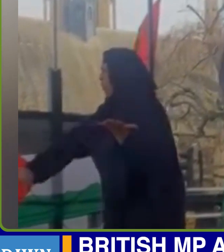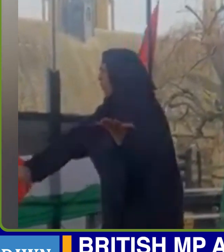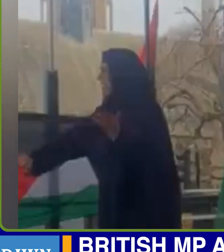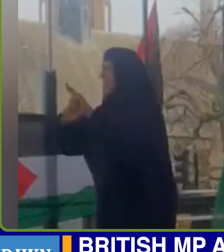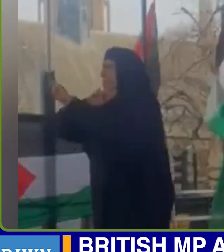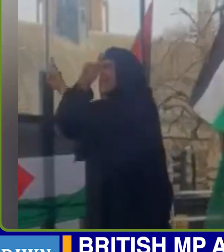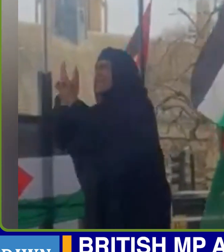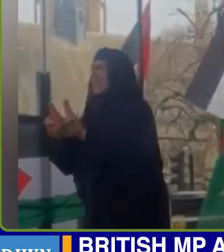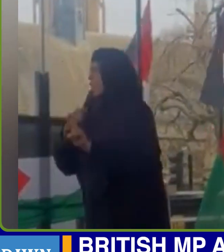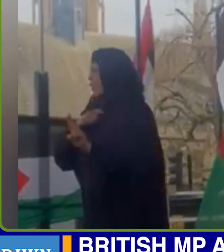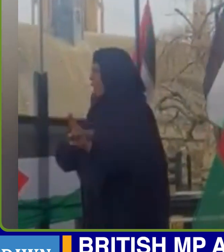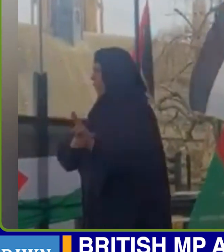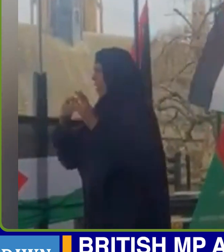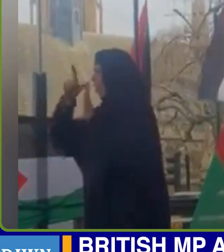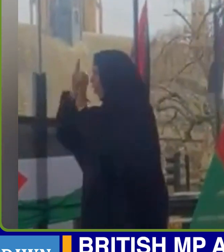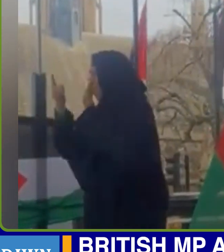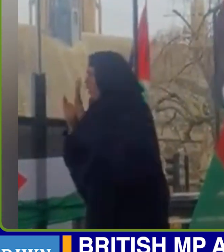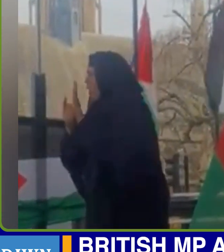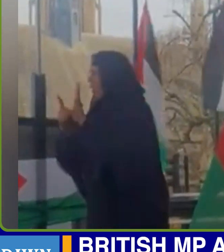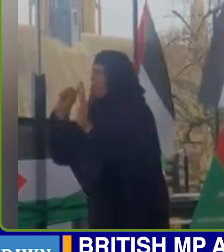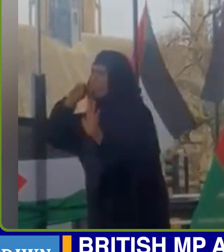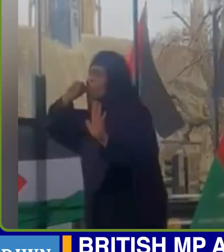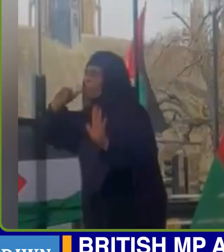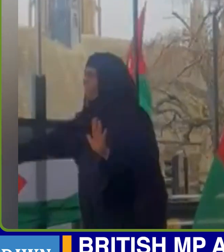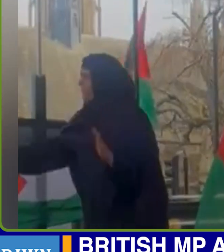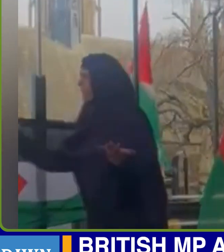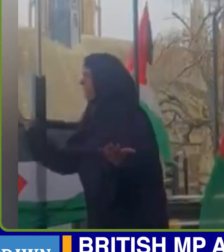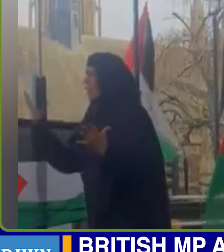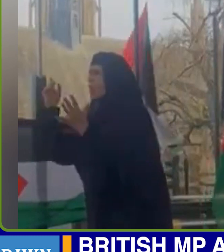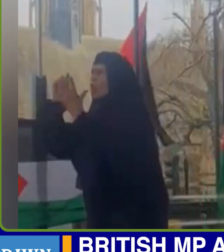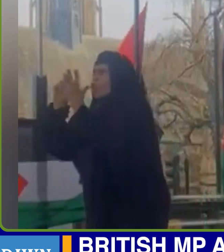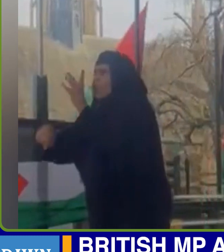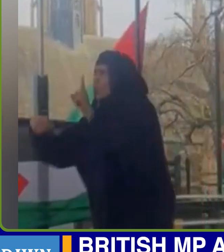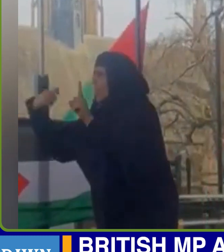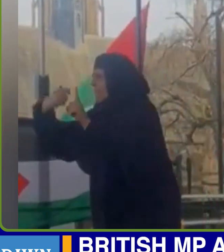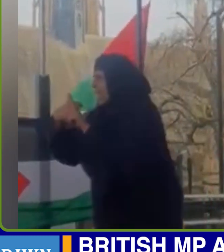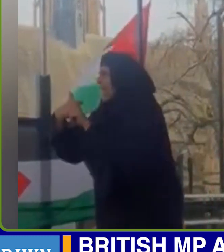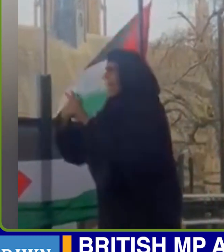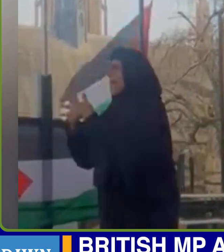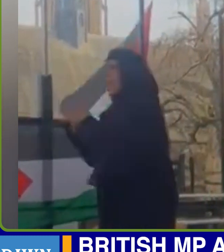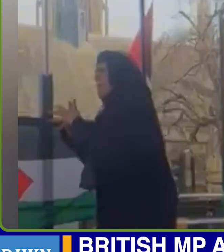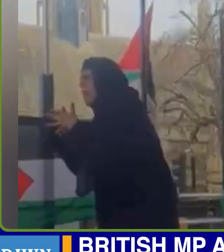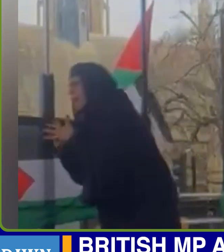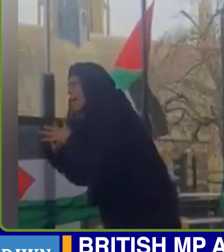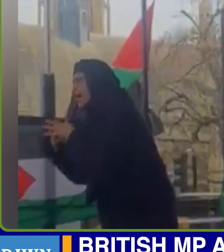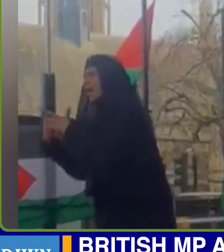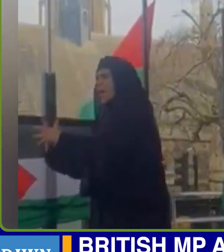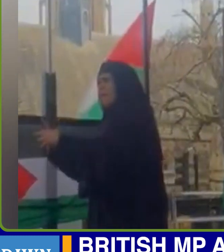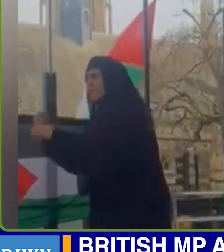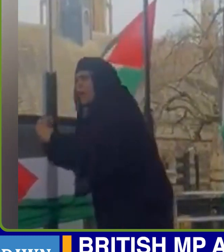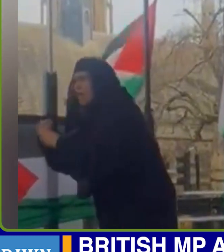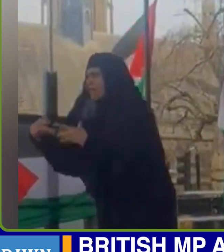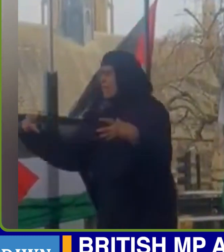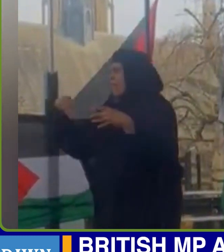international humanitarian law. The UK and US's ongoing role, the repression,